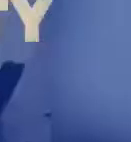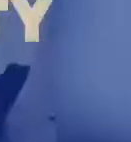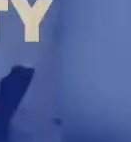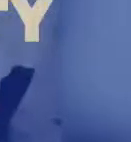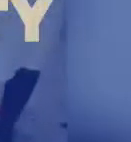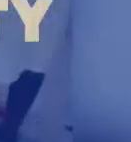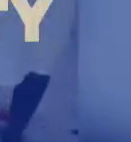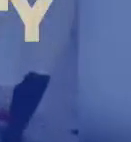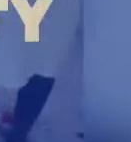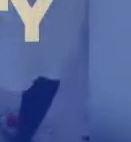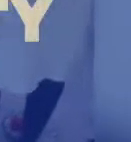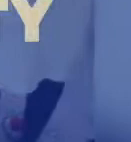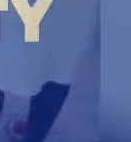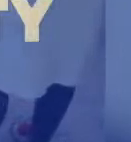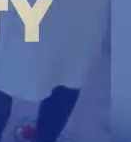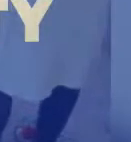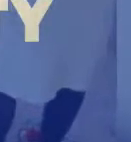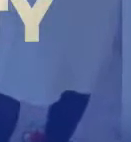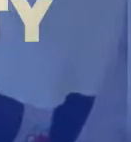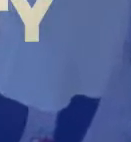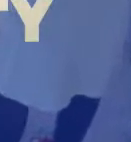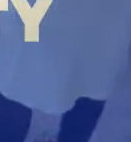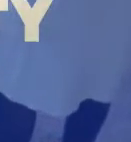you have been